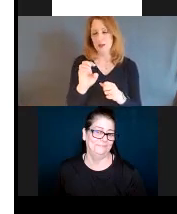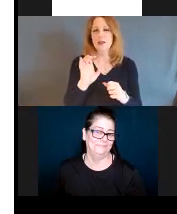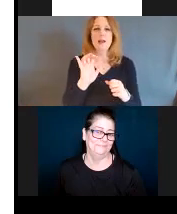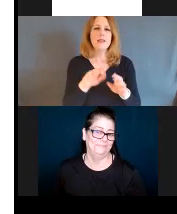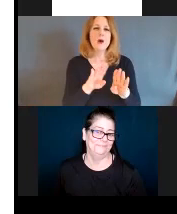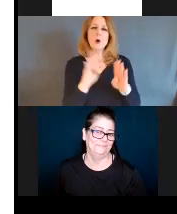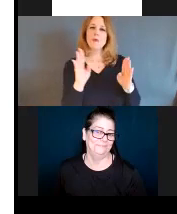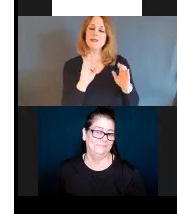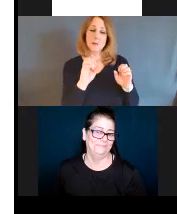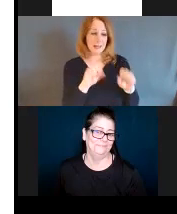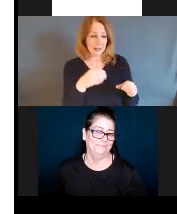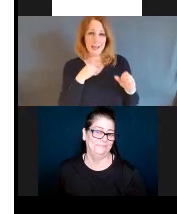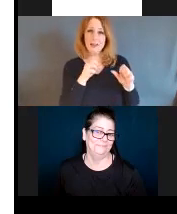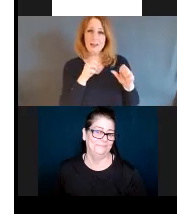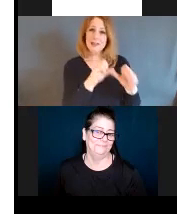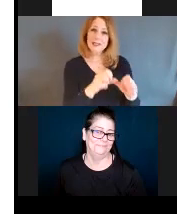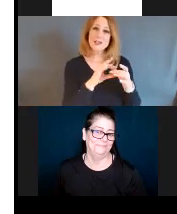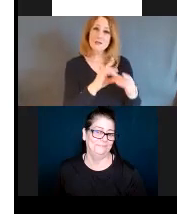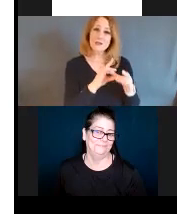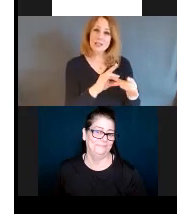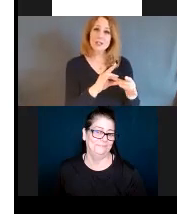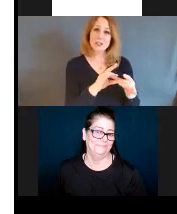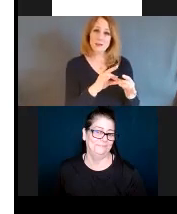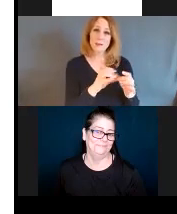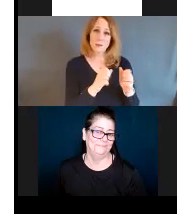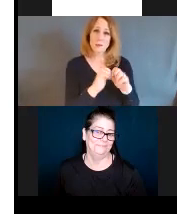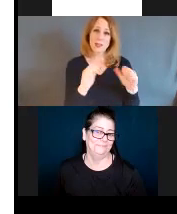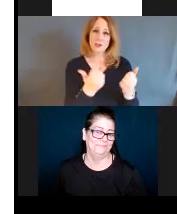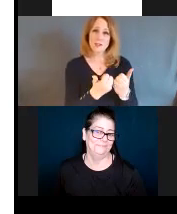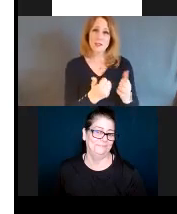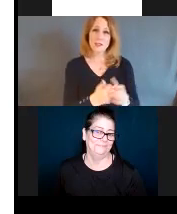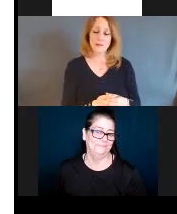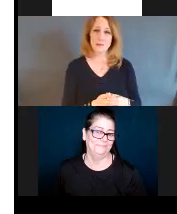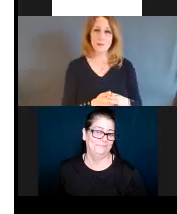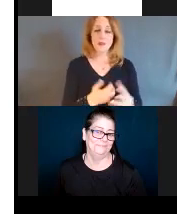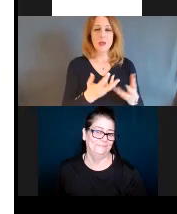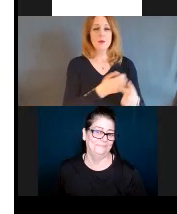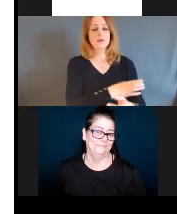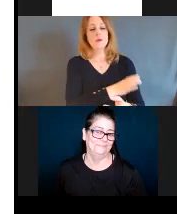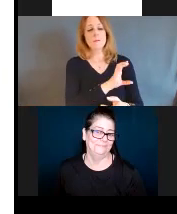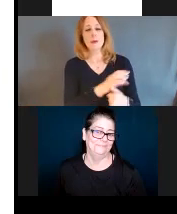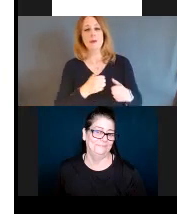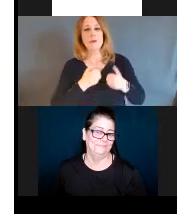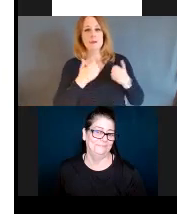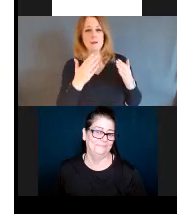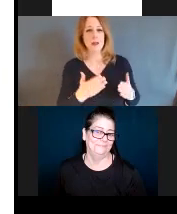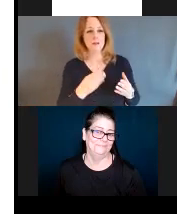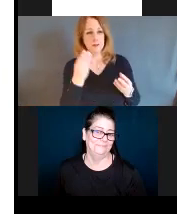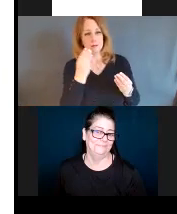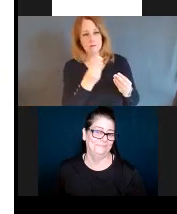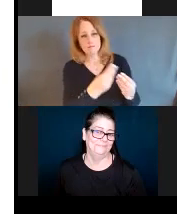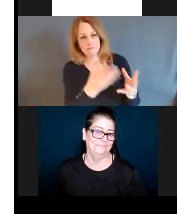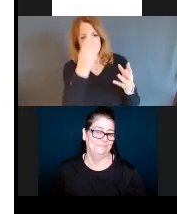relationship this survivor is going to have with your agency. And you want to empower the survivor with information